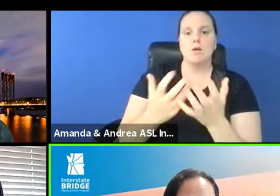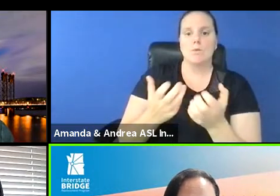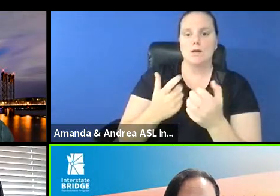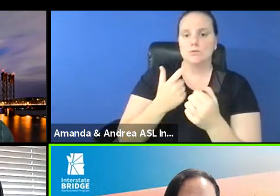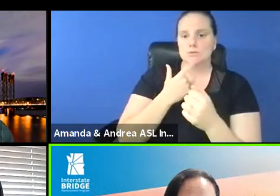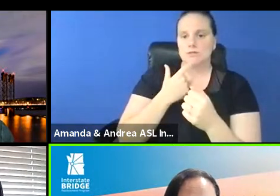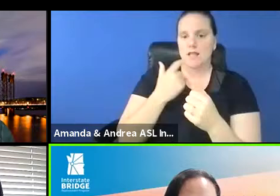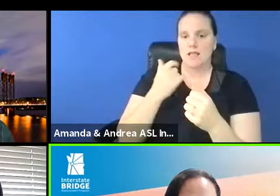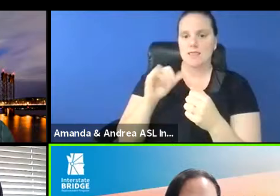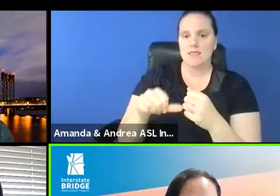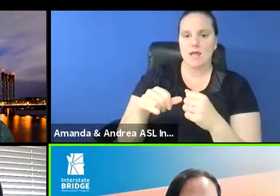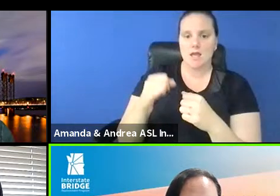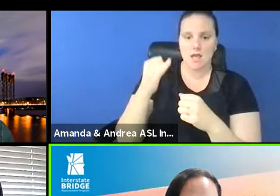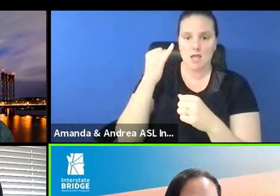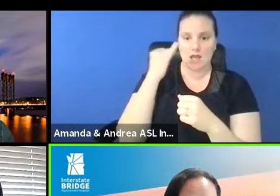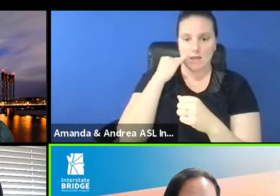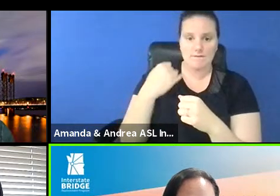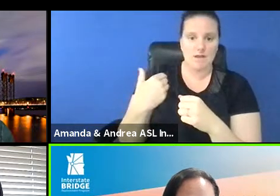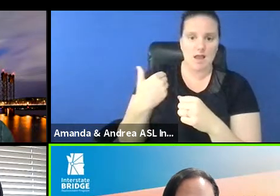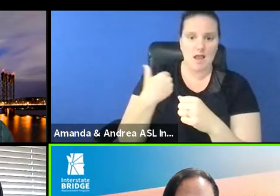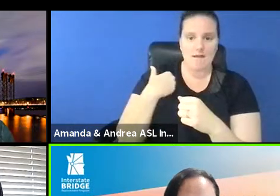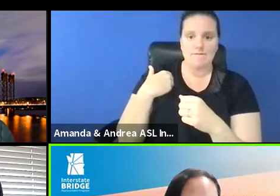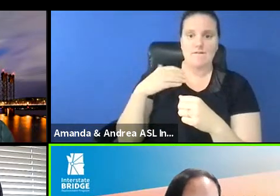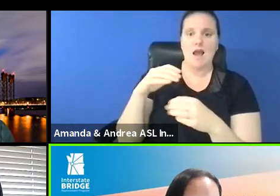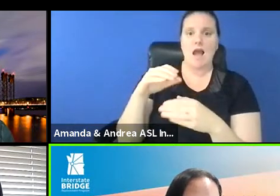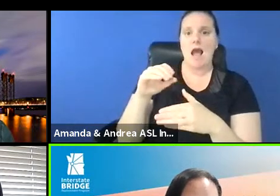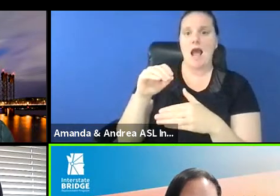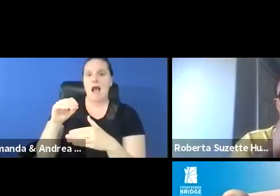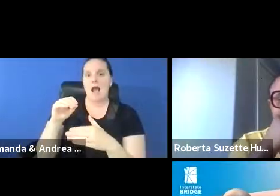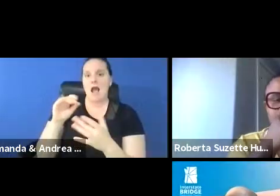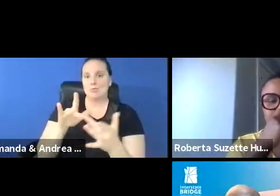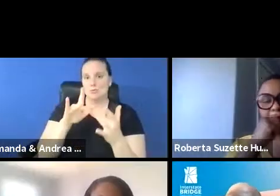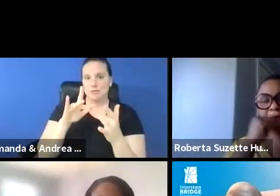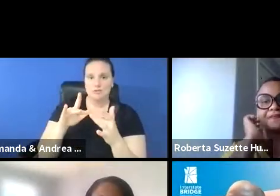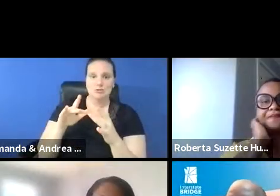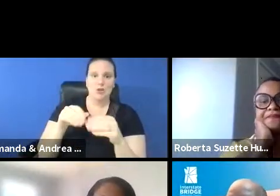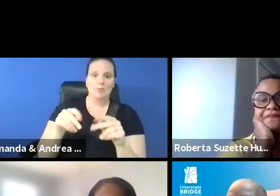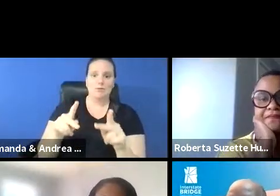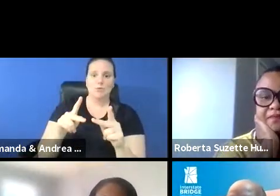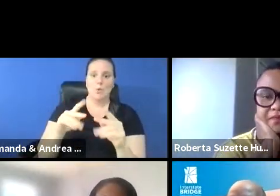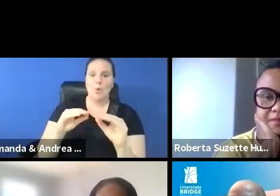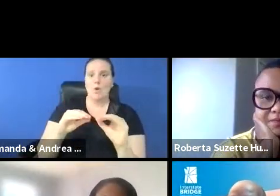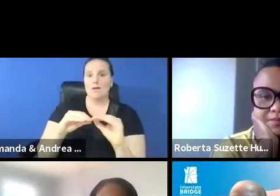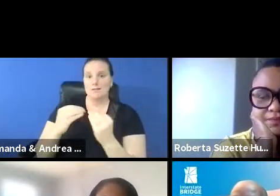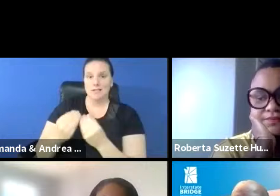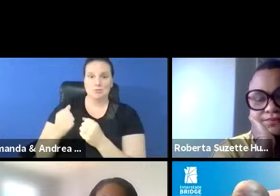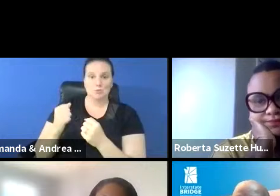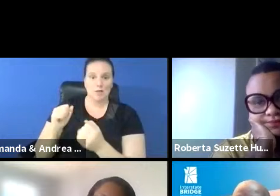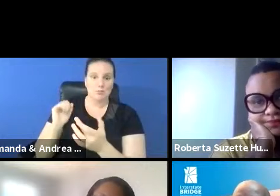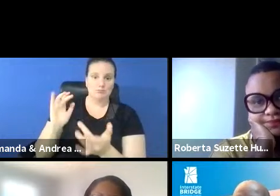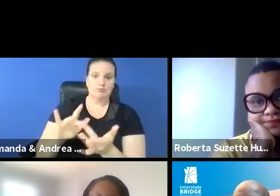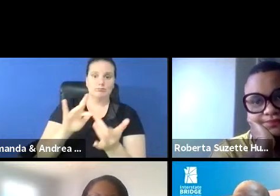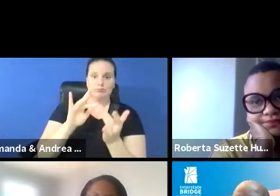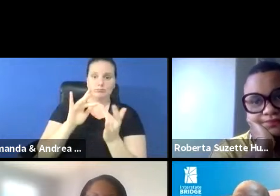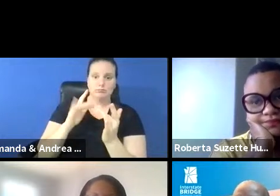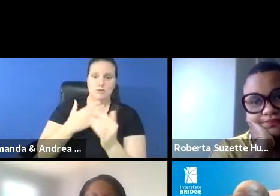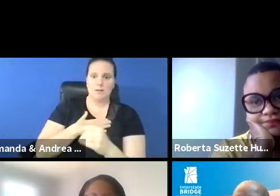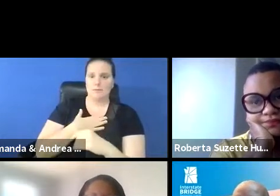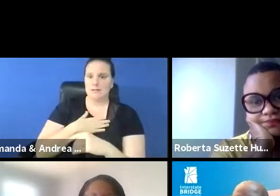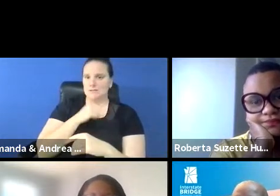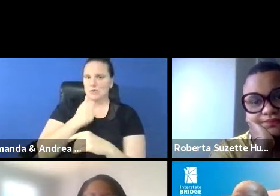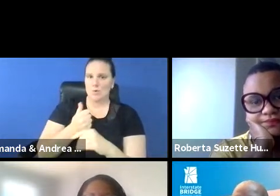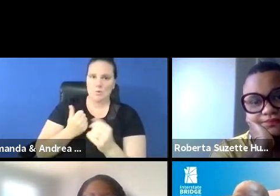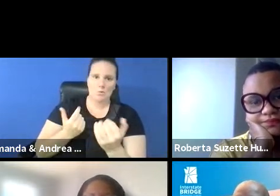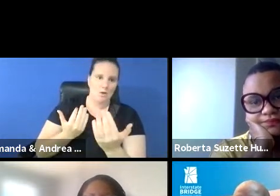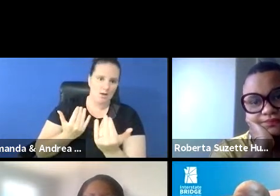say that if there are outreach opportunities, organizations that you think that we should be reaching out to, please don't